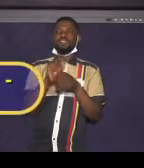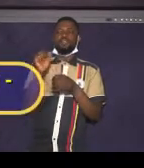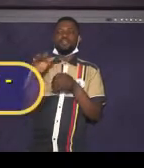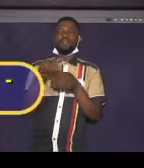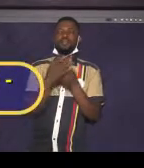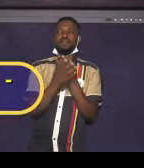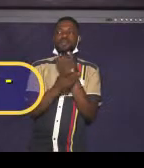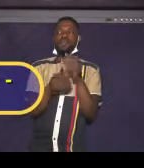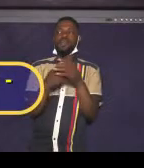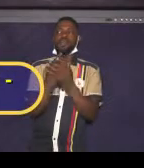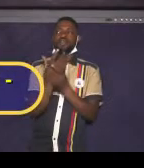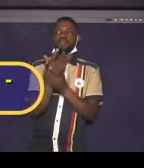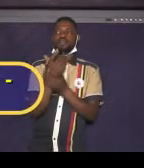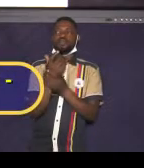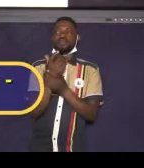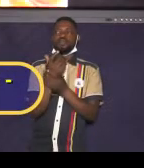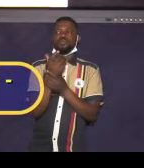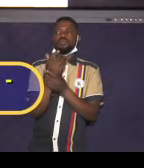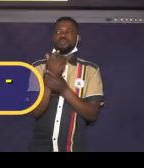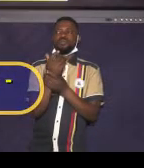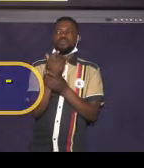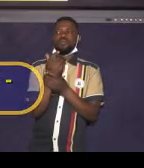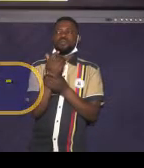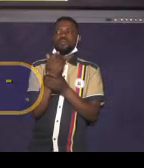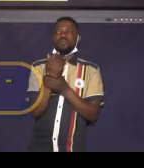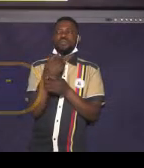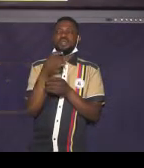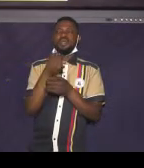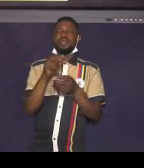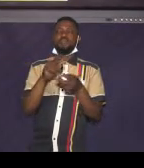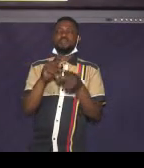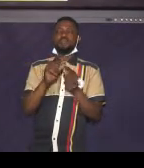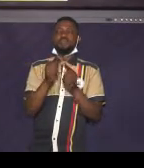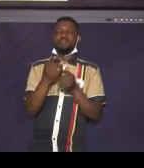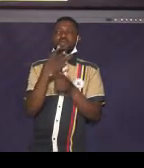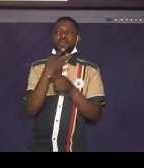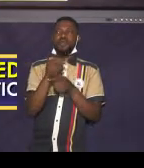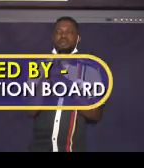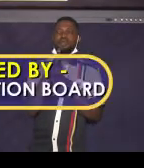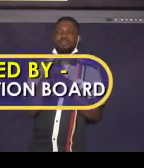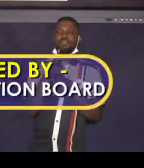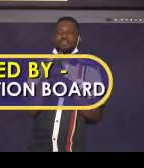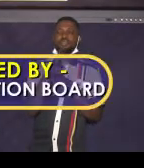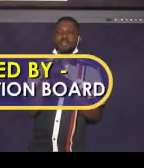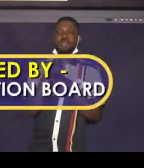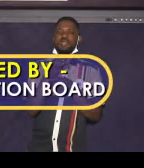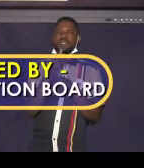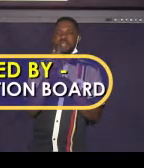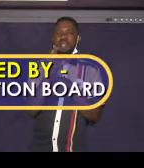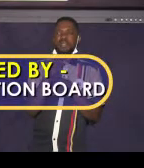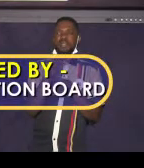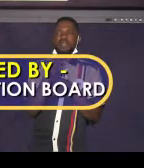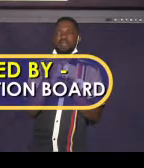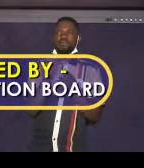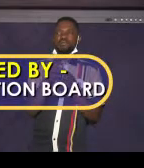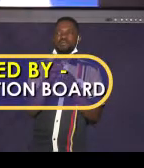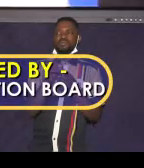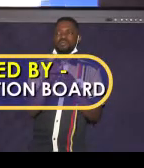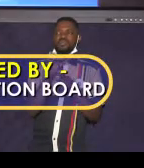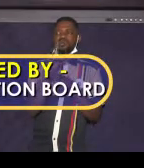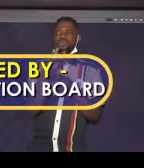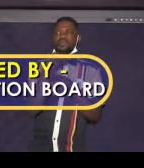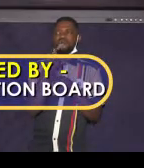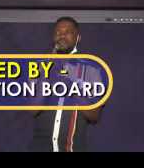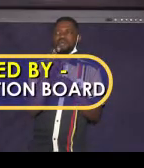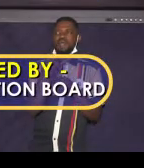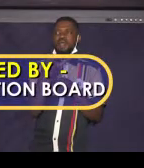gloves. Exactly. Yes. It's one of the items there. A pair of scissors is very needed there too. It's one of the